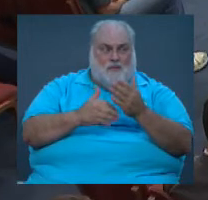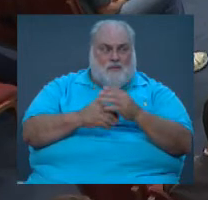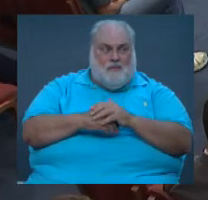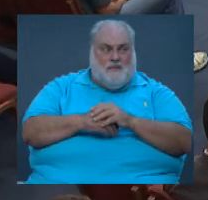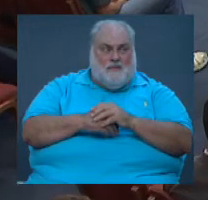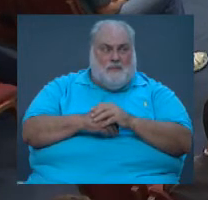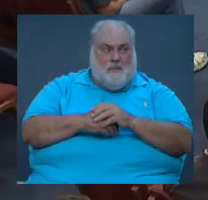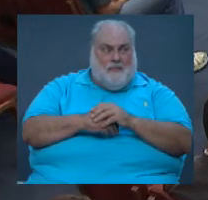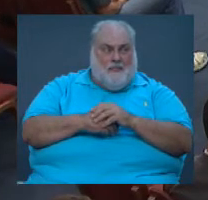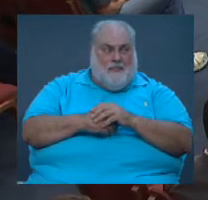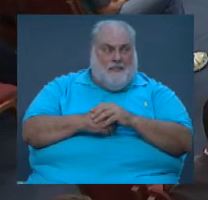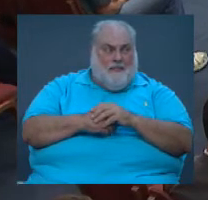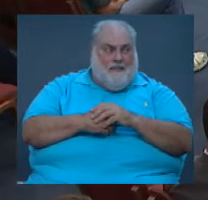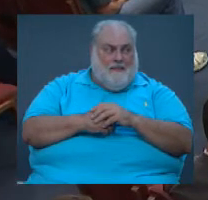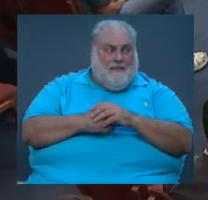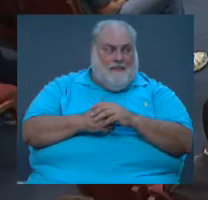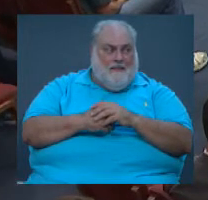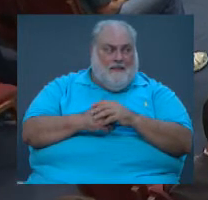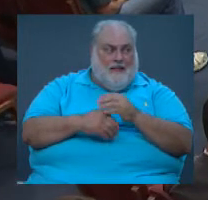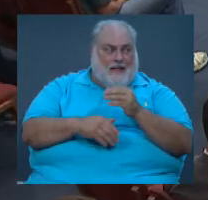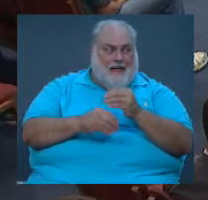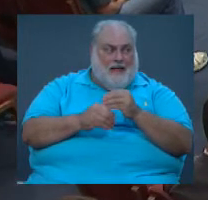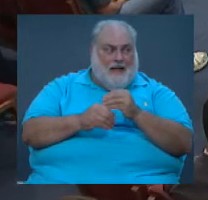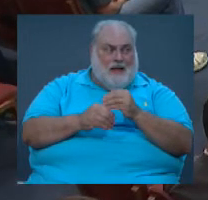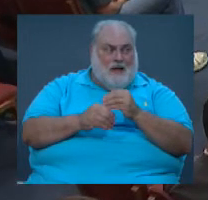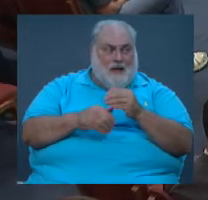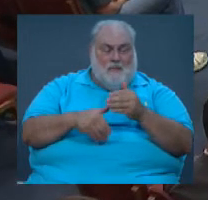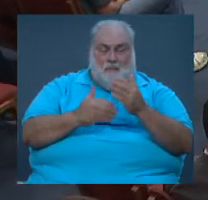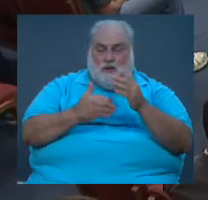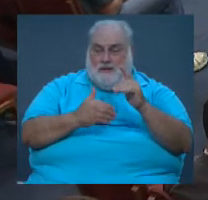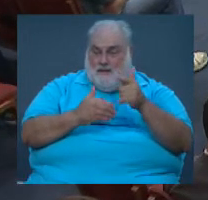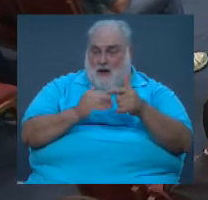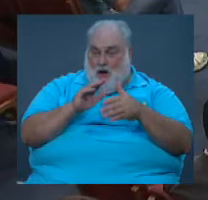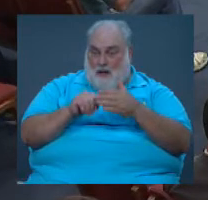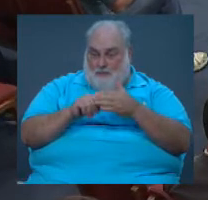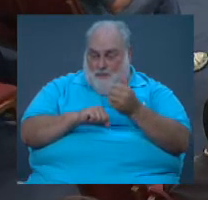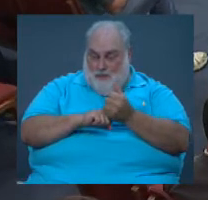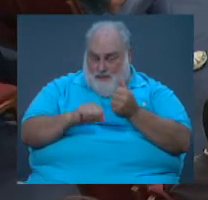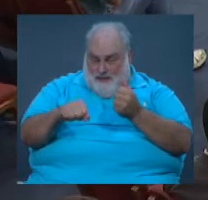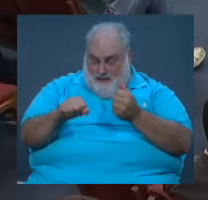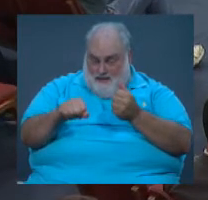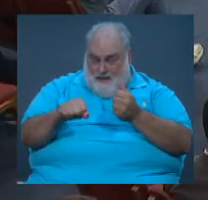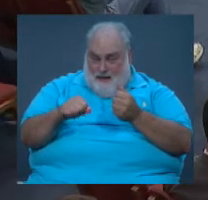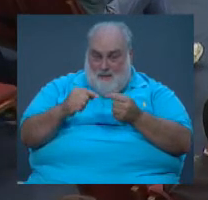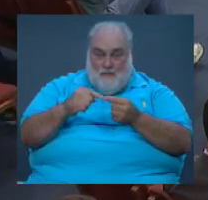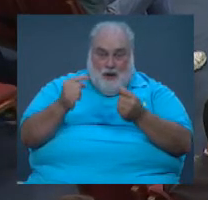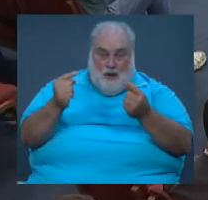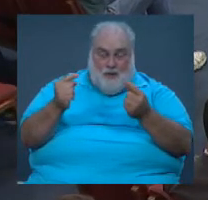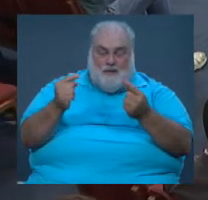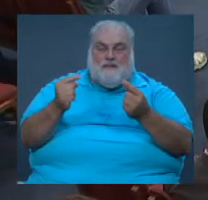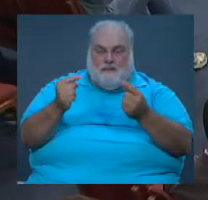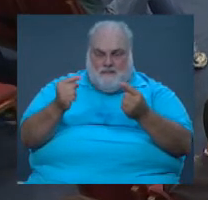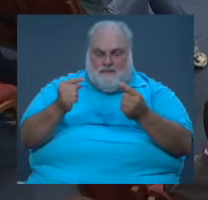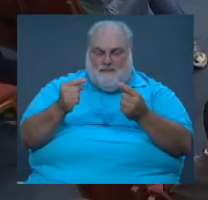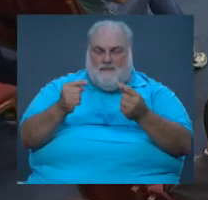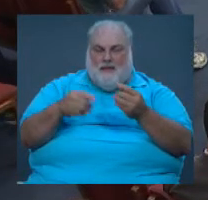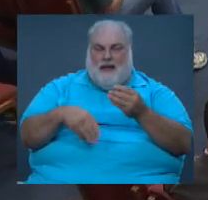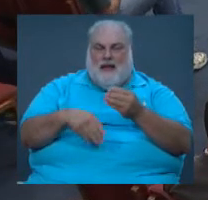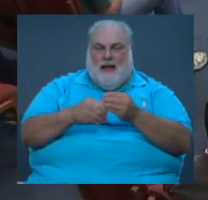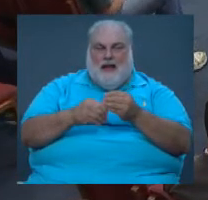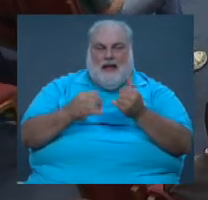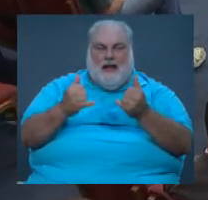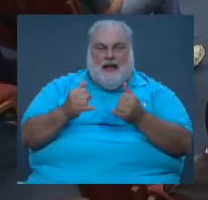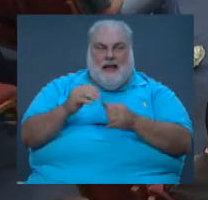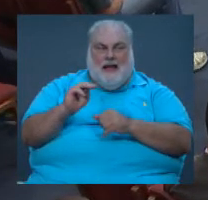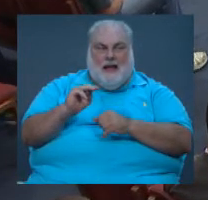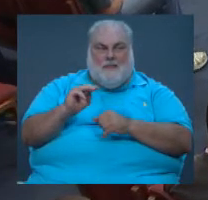Well, we first have to get it added to. There's a motion and a second. All those in favor, please say aye. All those opposed, please say nay. Motion's added. Now